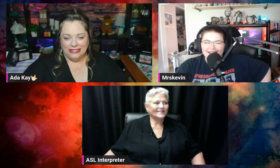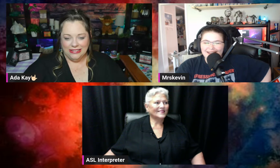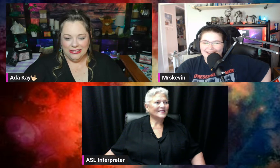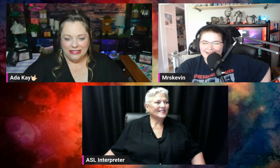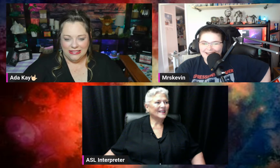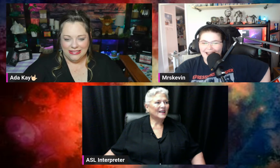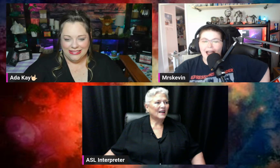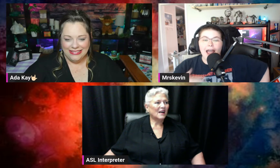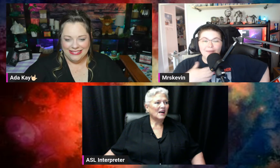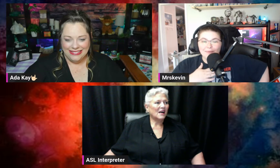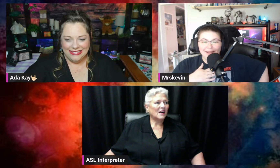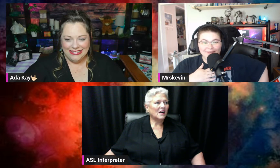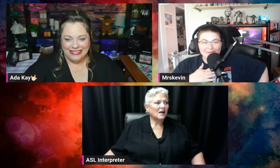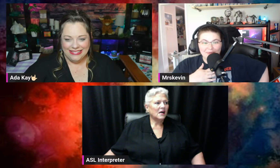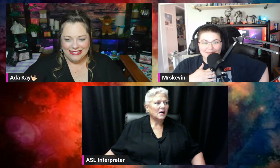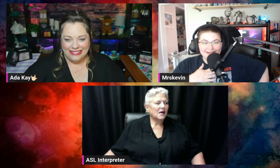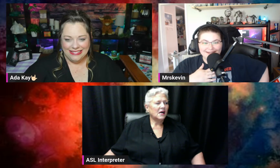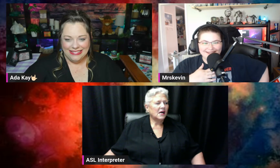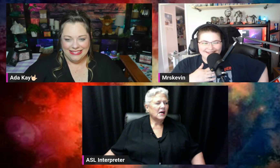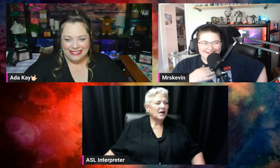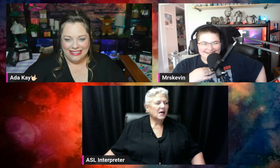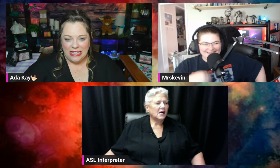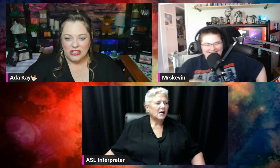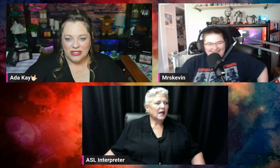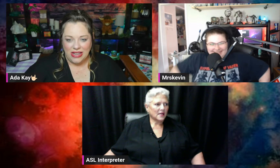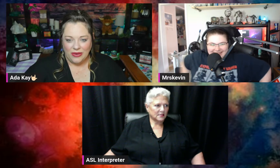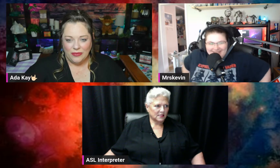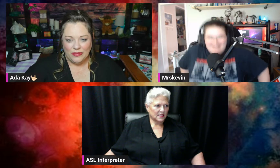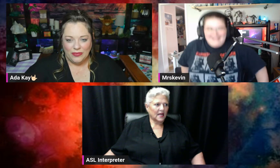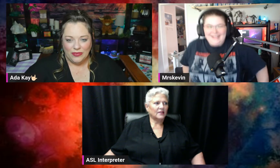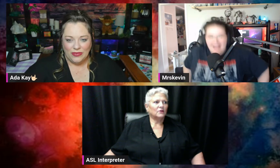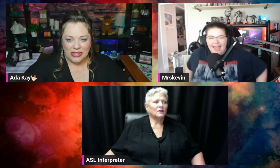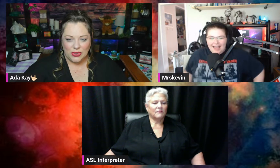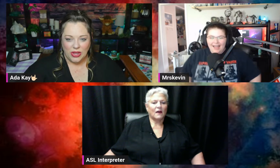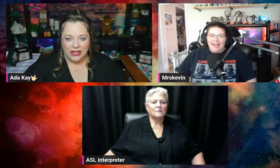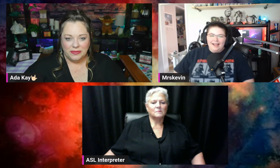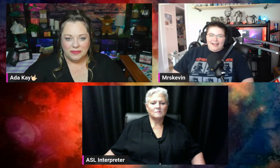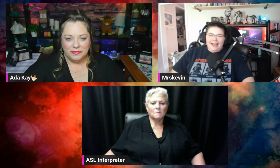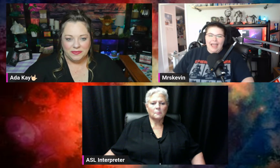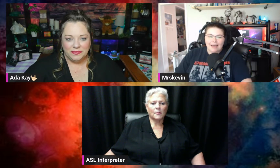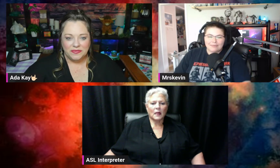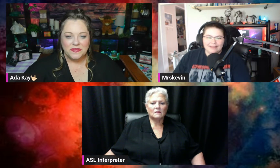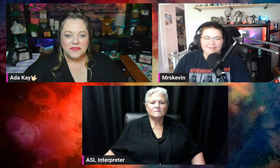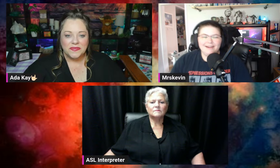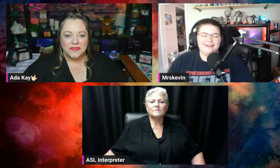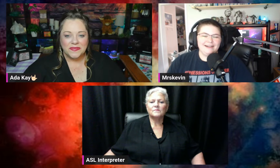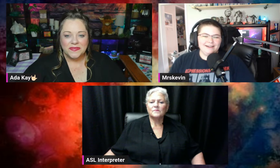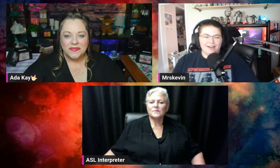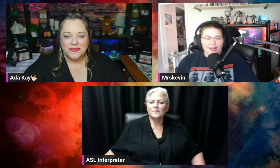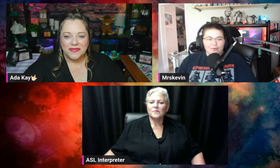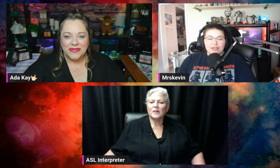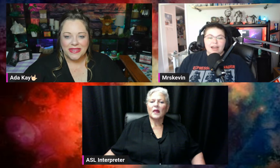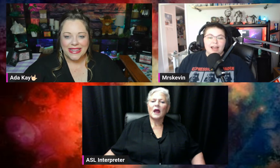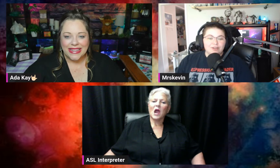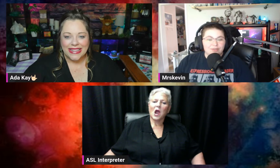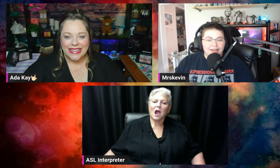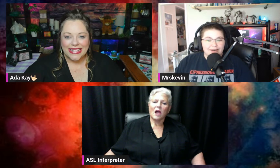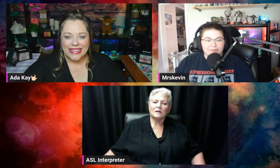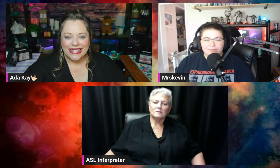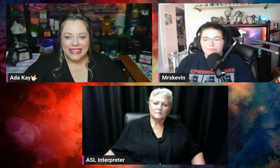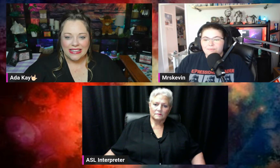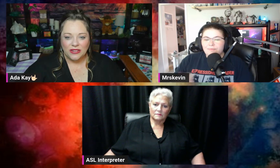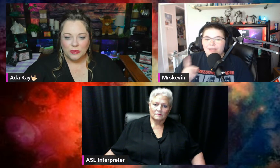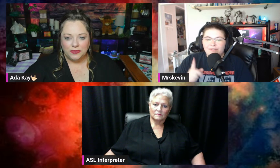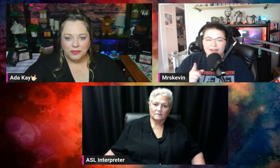relationship. I'm a married woman. That's yeah. I know That's it. okay. Happily married, which